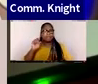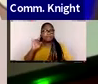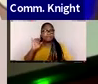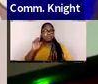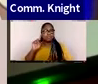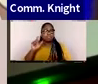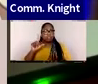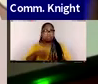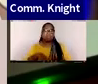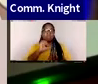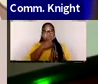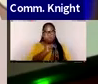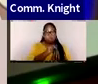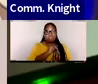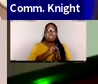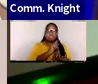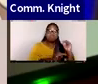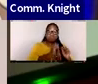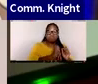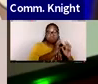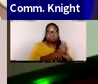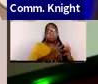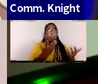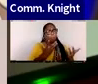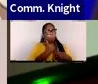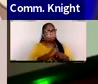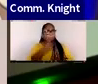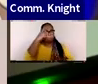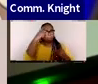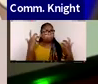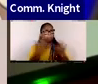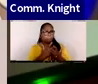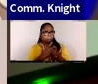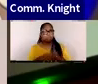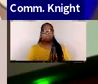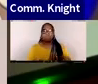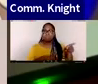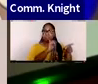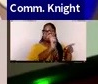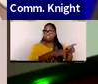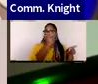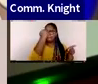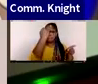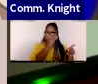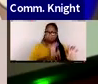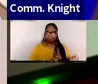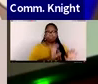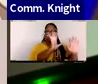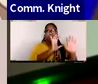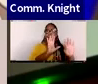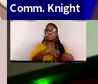building makes the most sense here. The proposed configuration allows for a high number of affordable